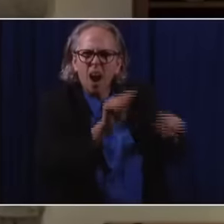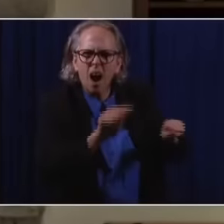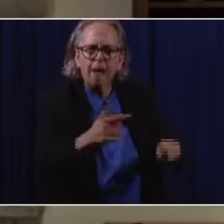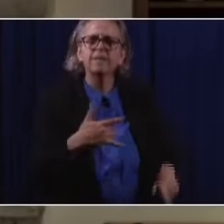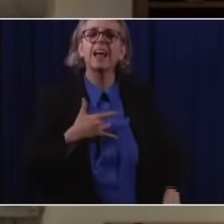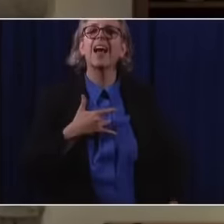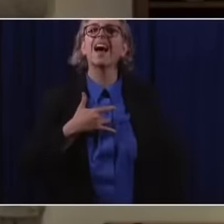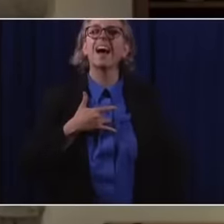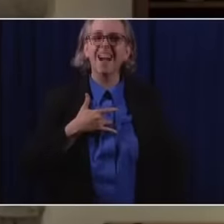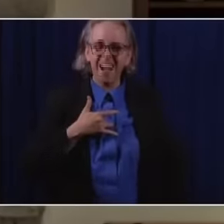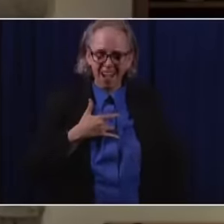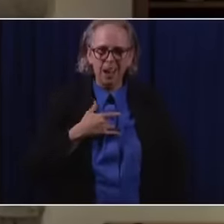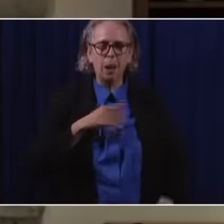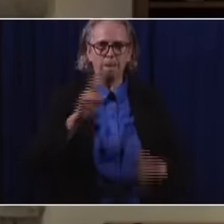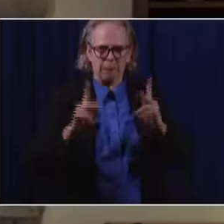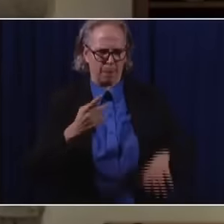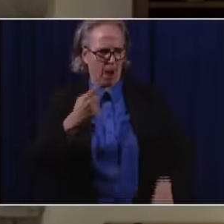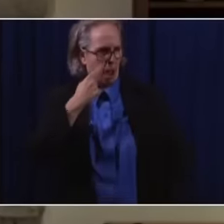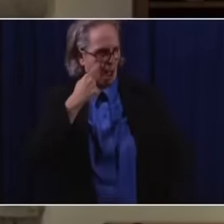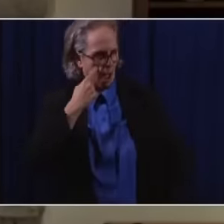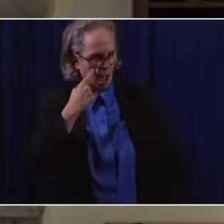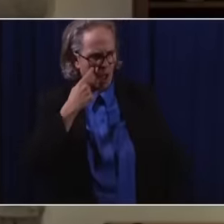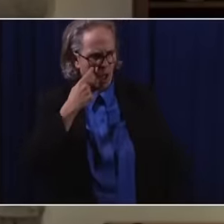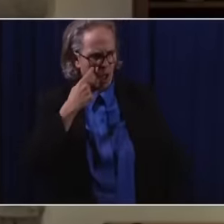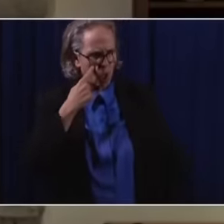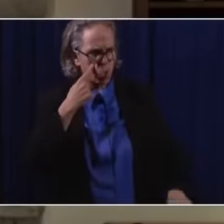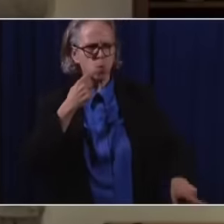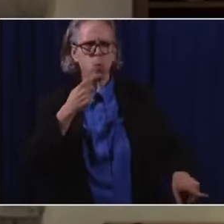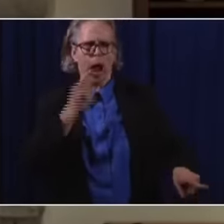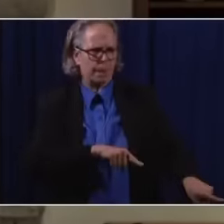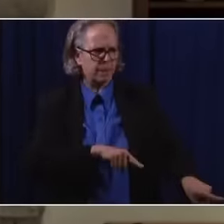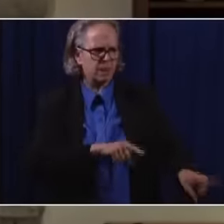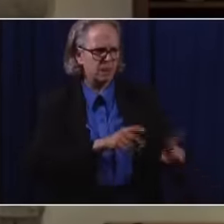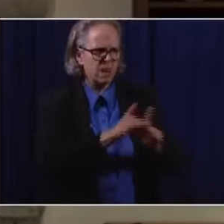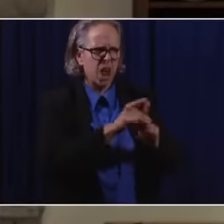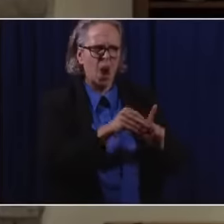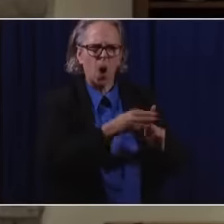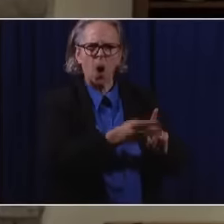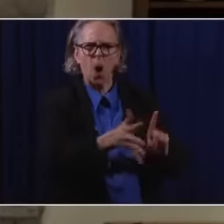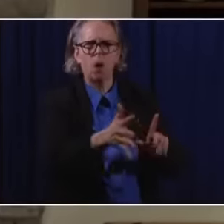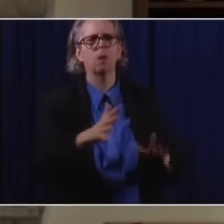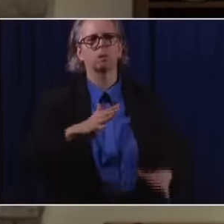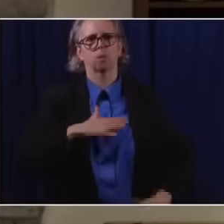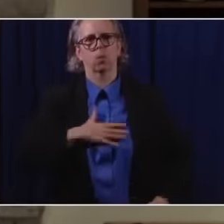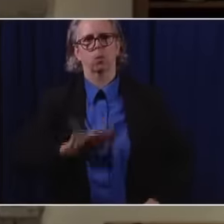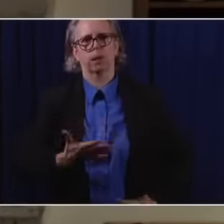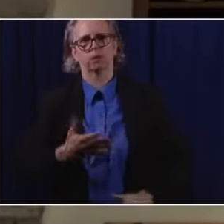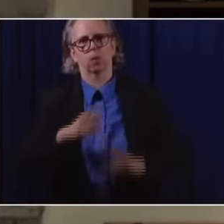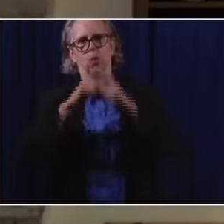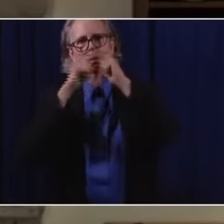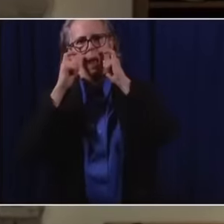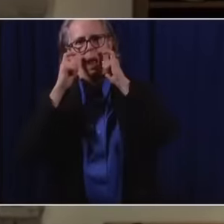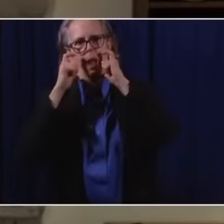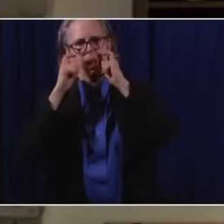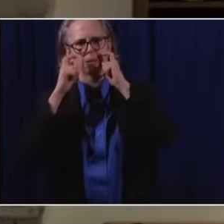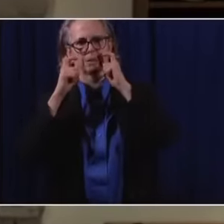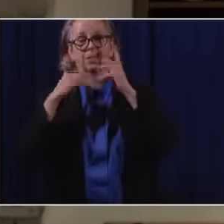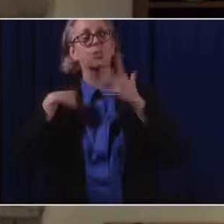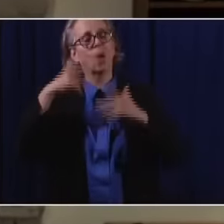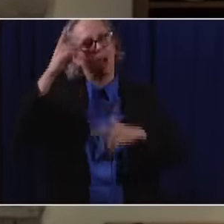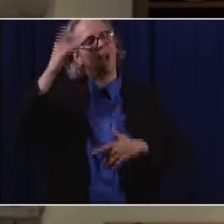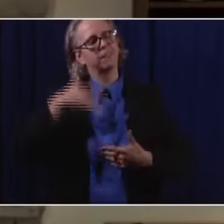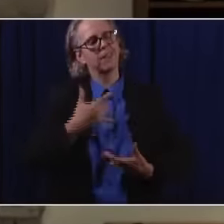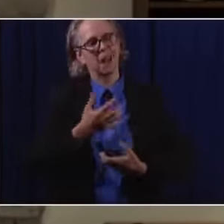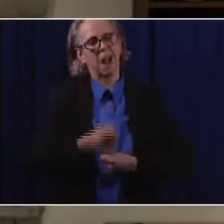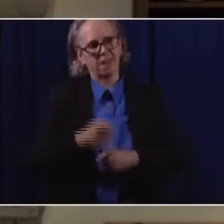the reality is, that they will, more and more people will wear a mask. So I'm optimistic. I think